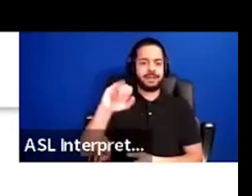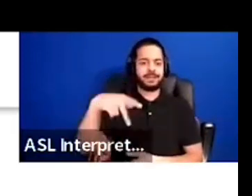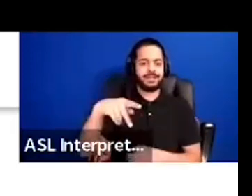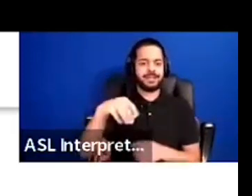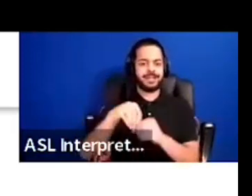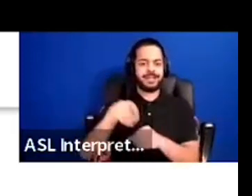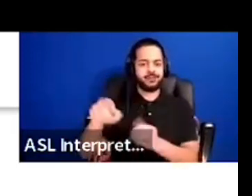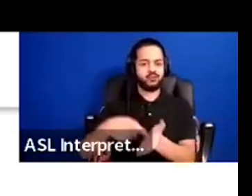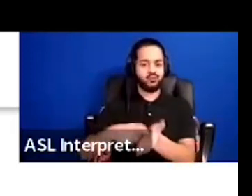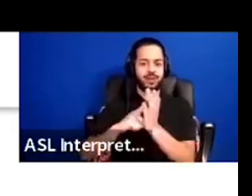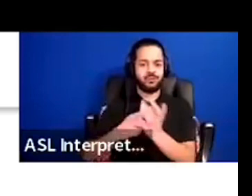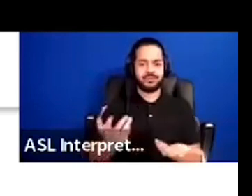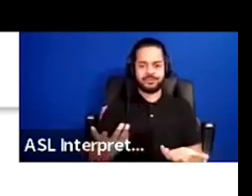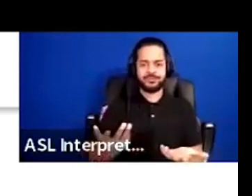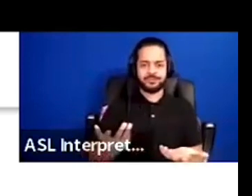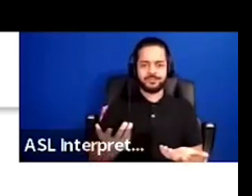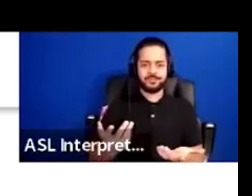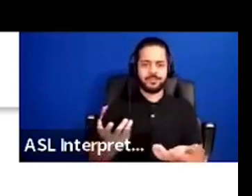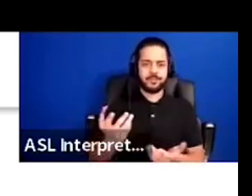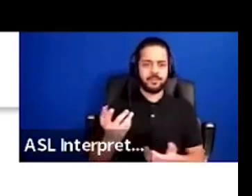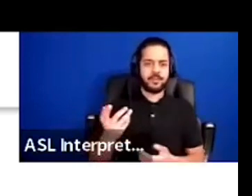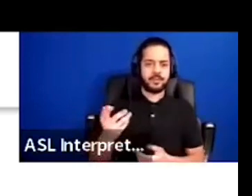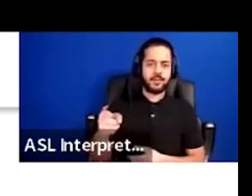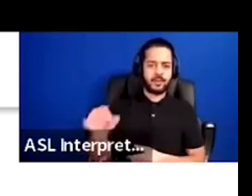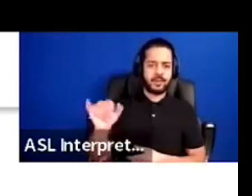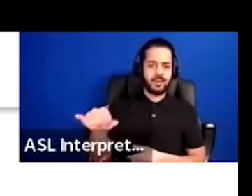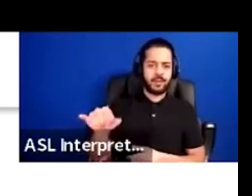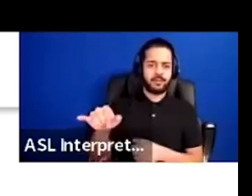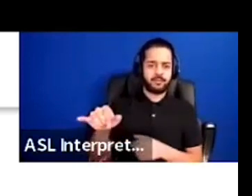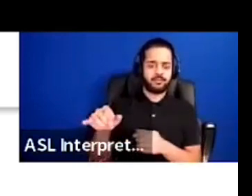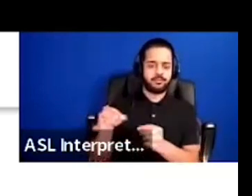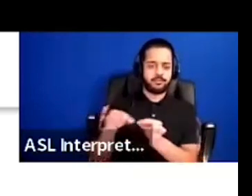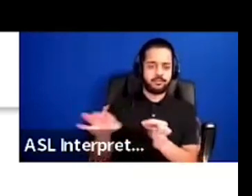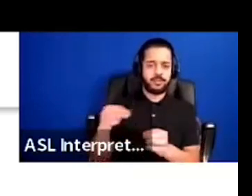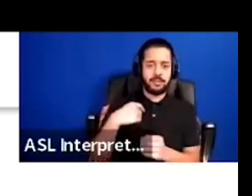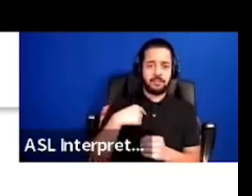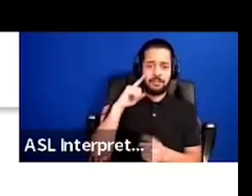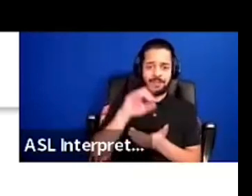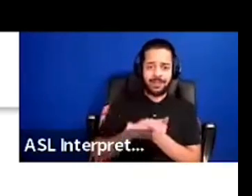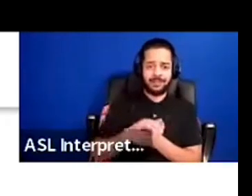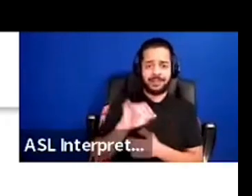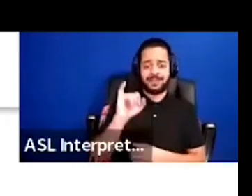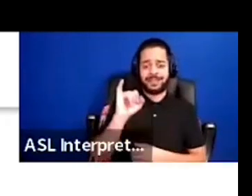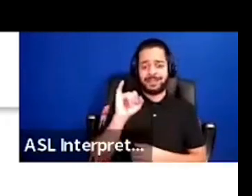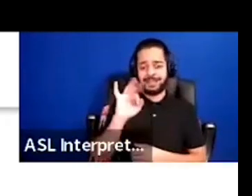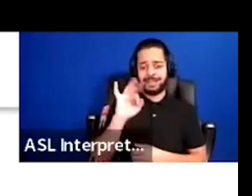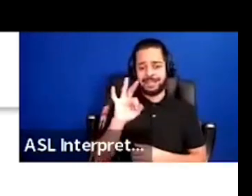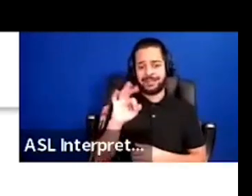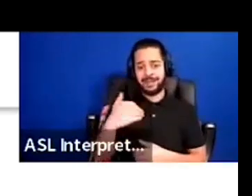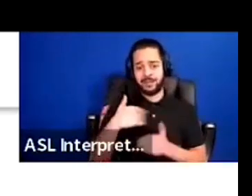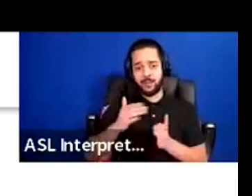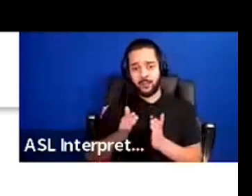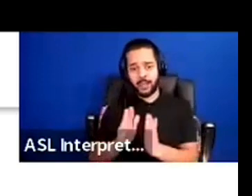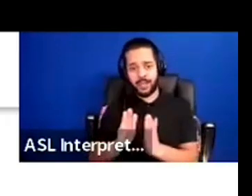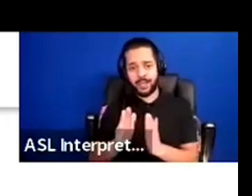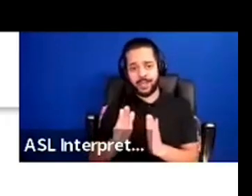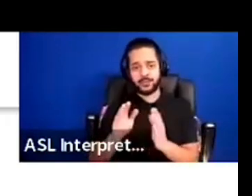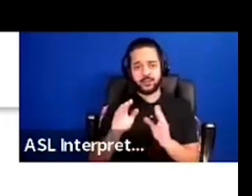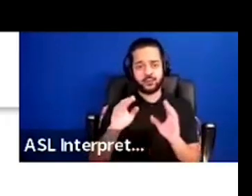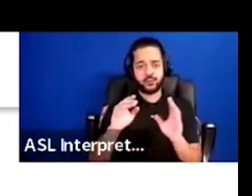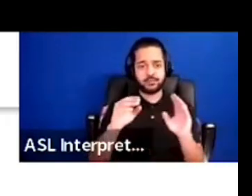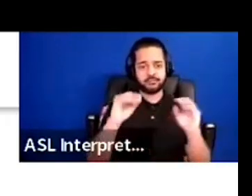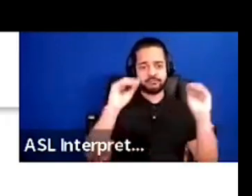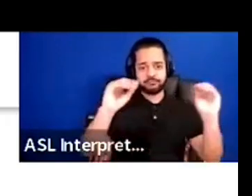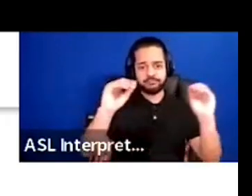And I think if there's a way that we can teach people